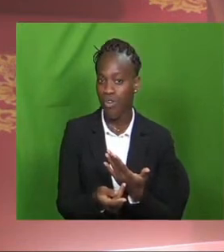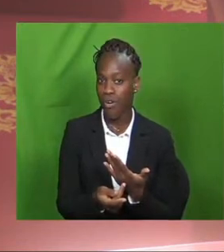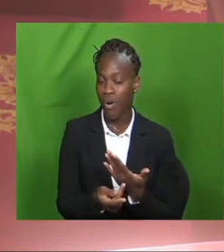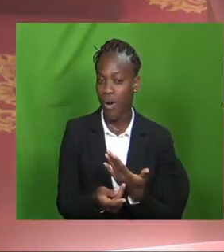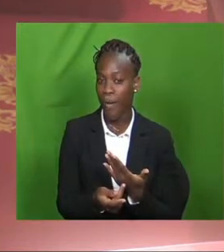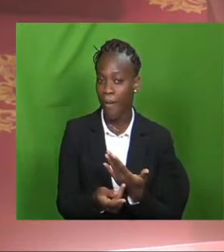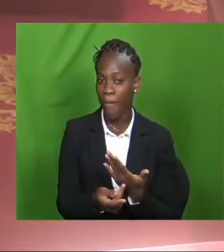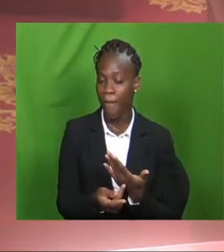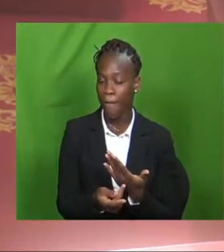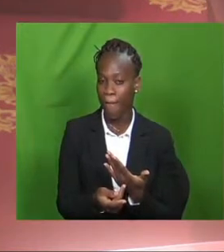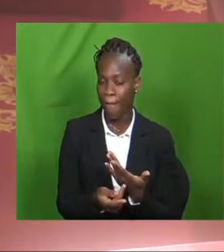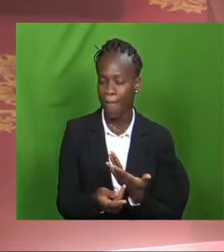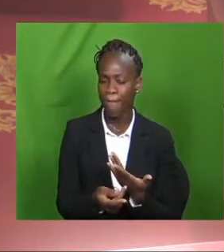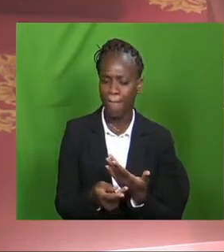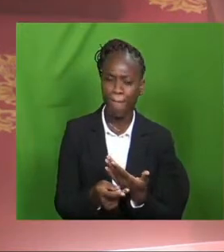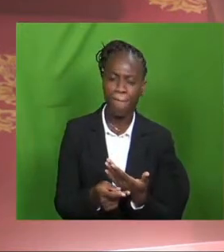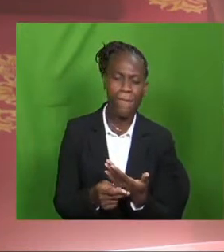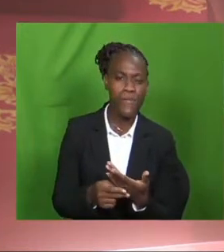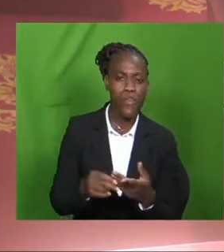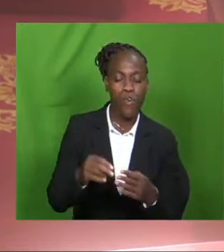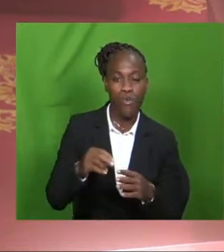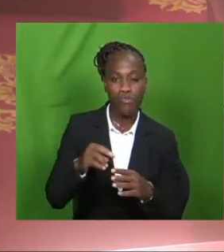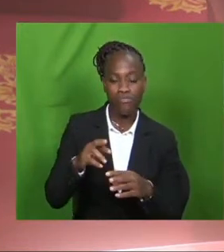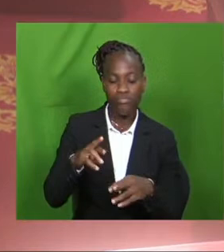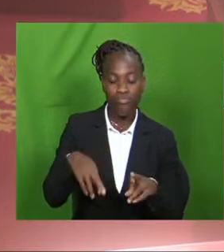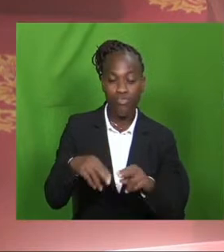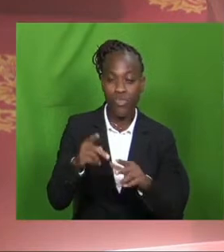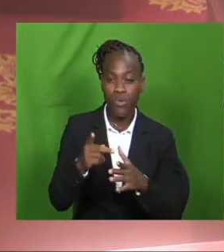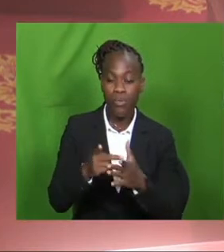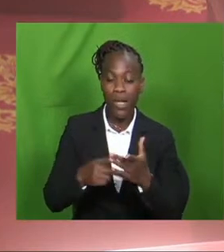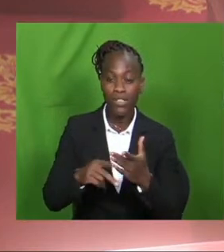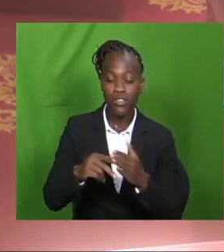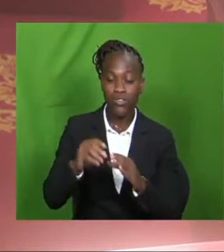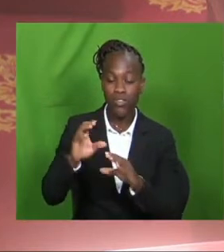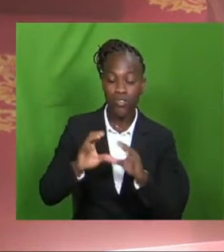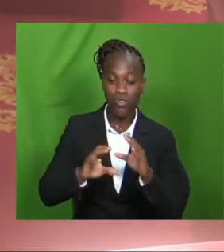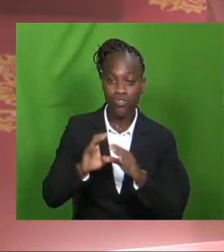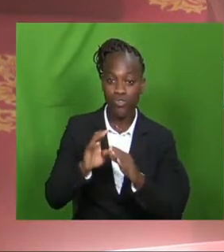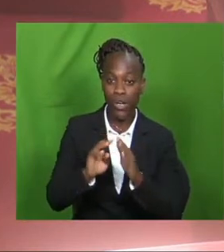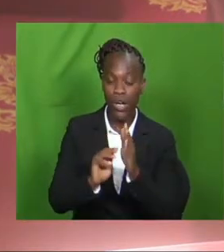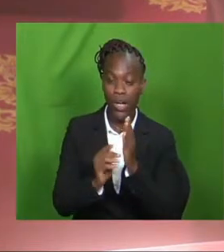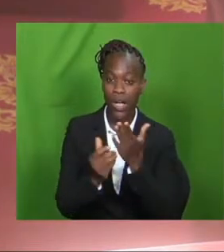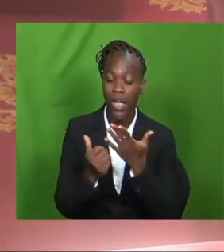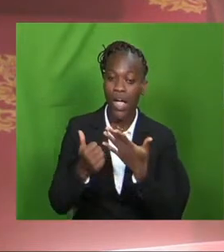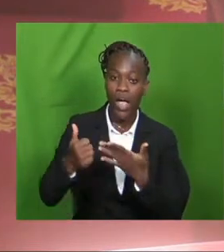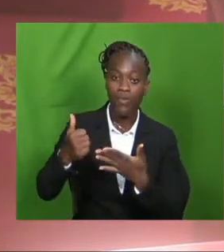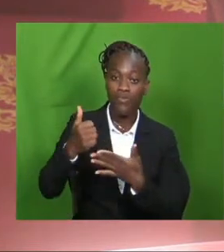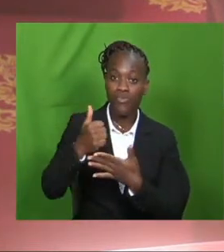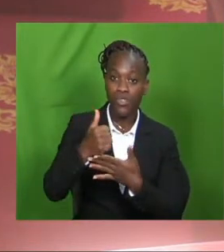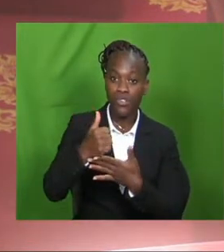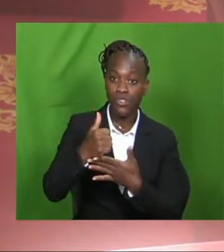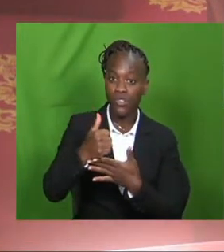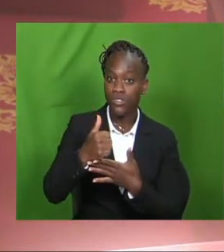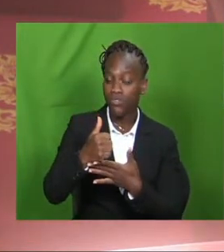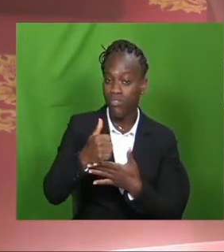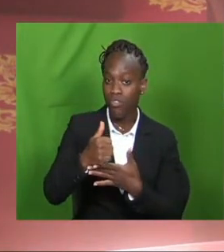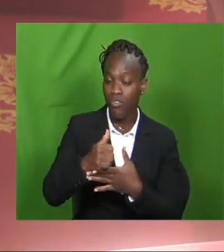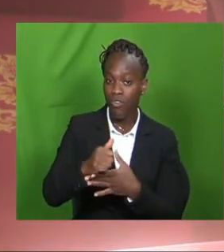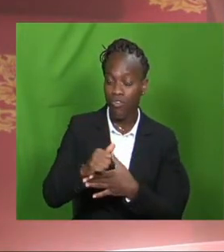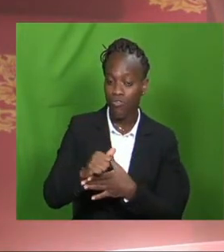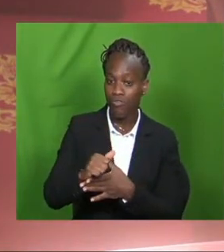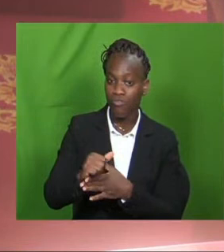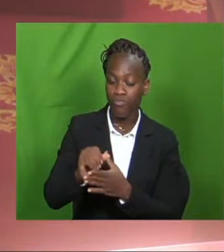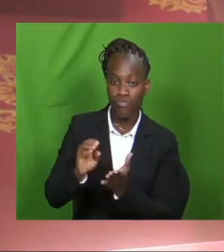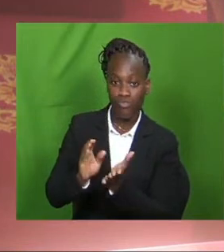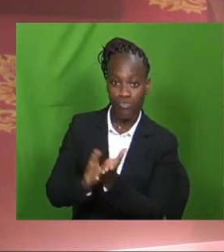this road forms part of the contract titled Upgrading of Little Roses Nanakrum